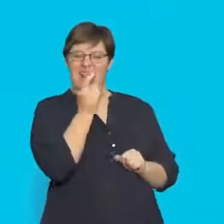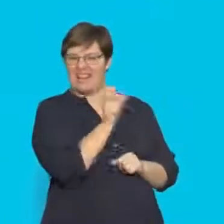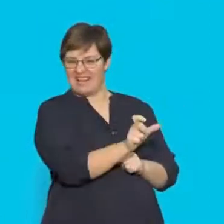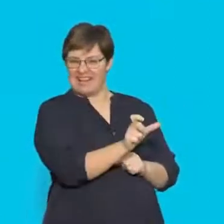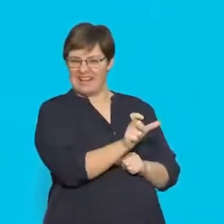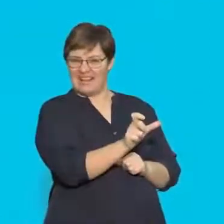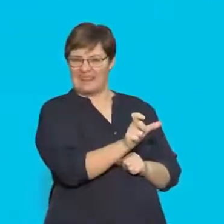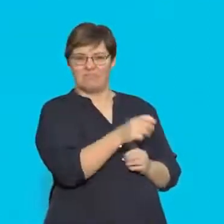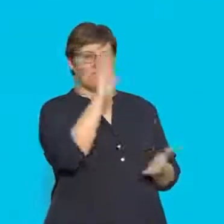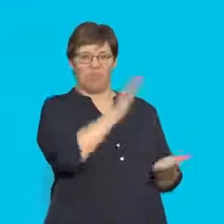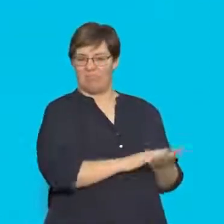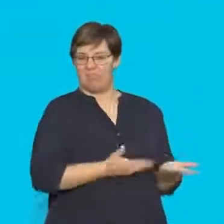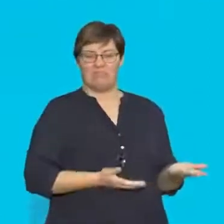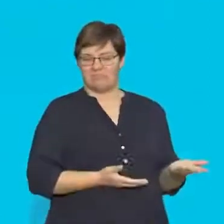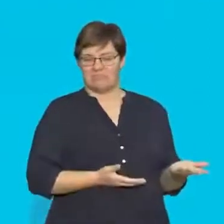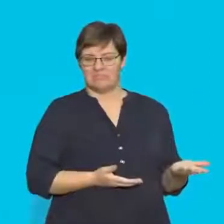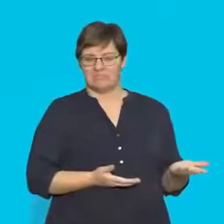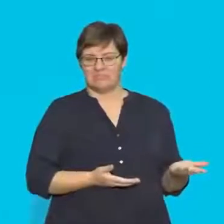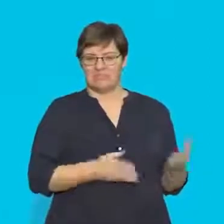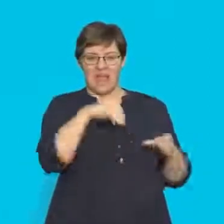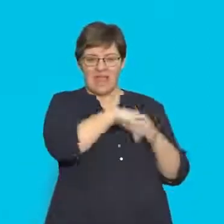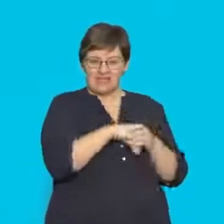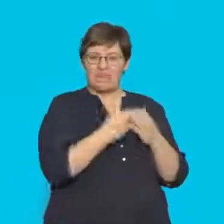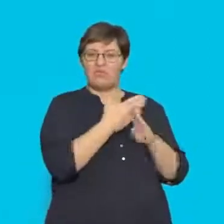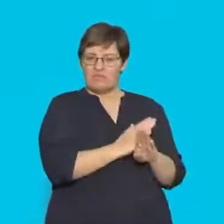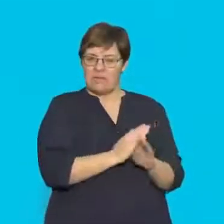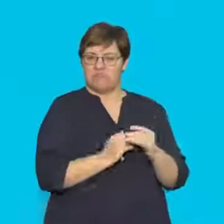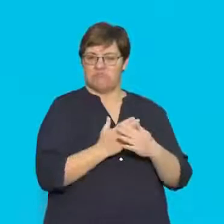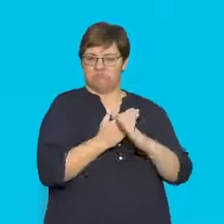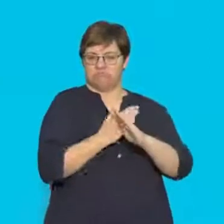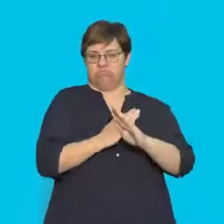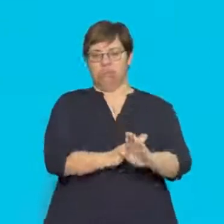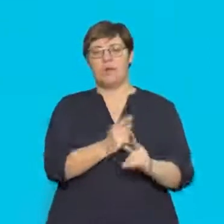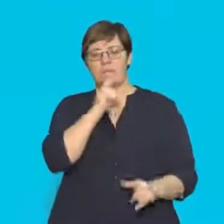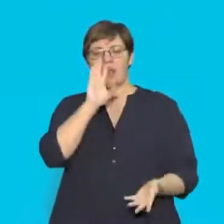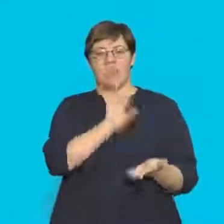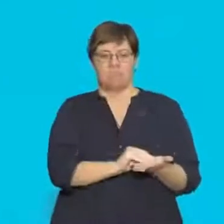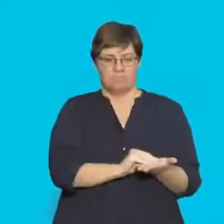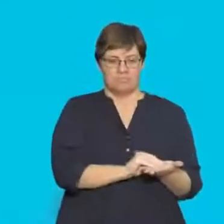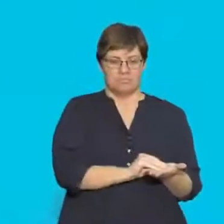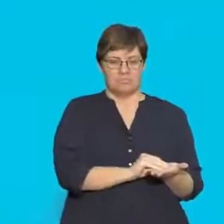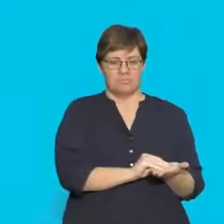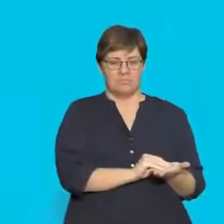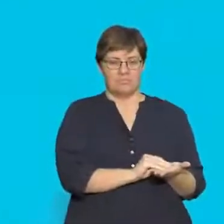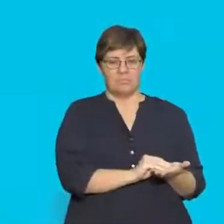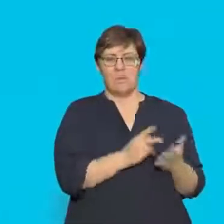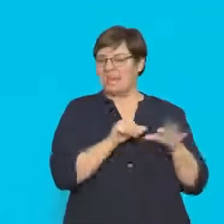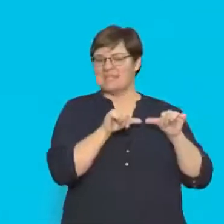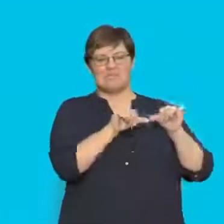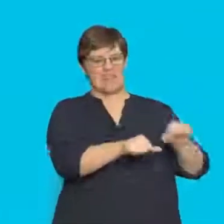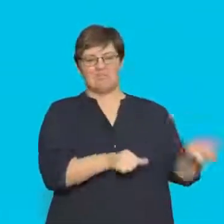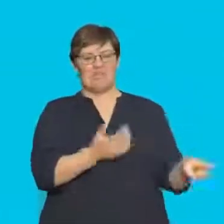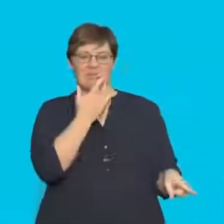electrochemical cells, well, they'll run out. The internal resistance will build up and the batteries will go flat. And so it's